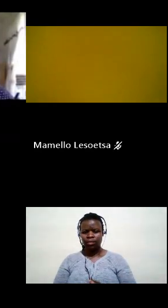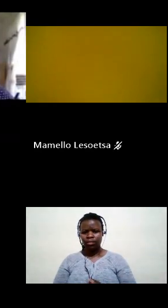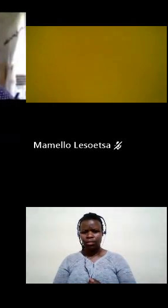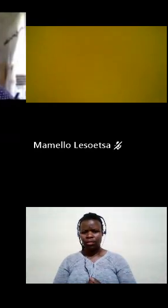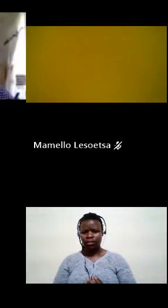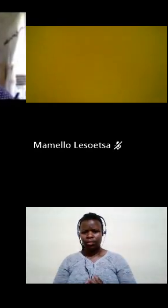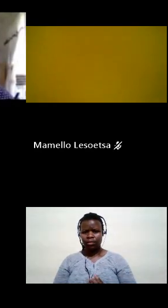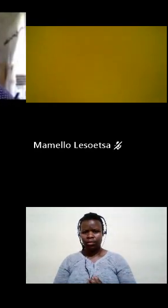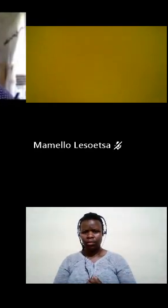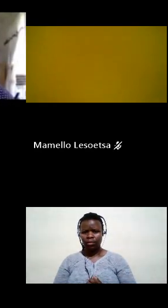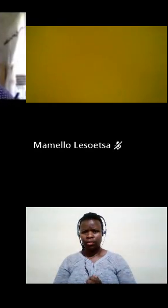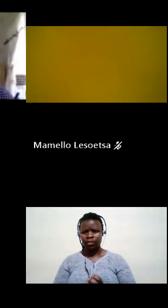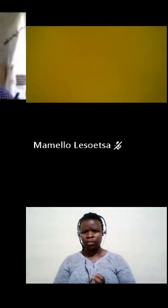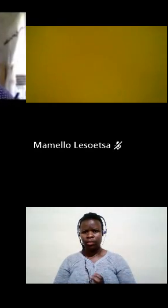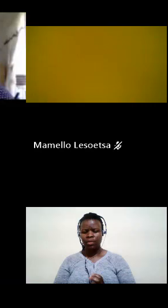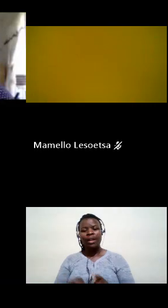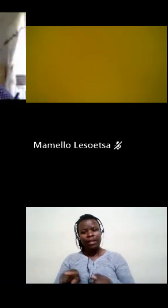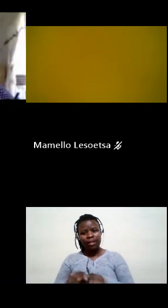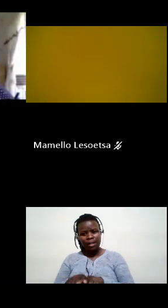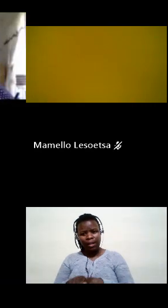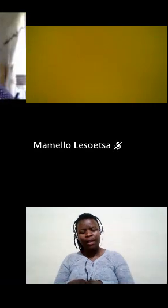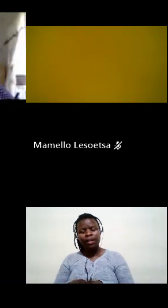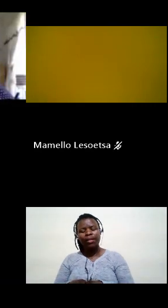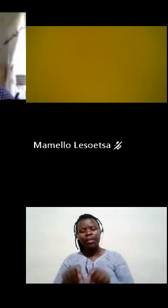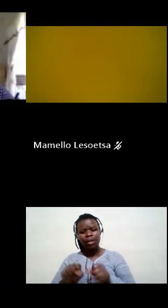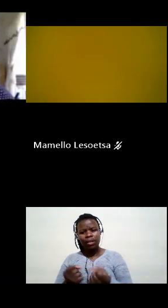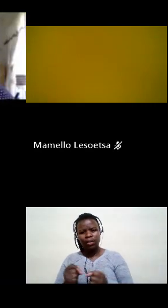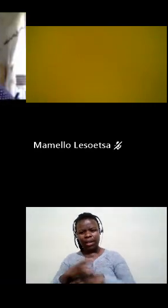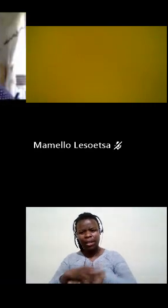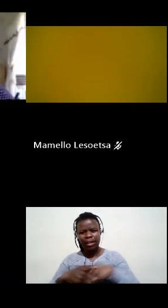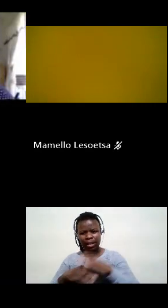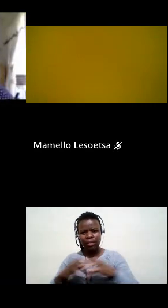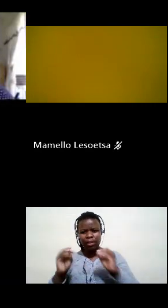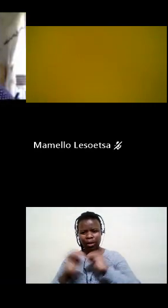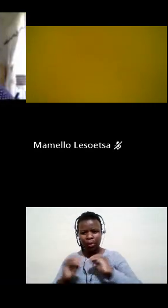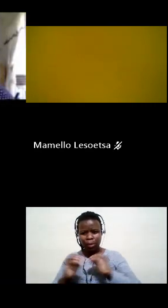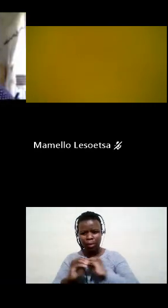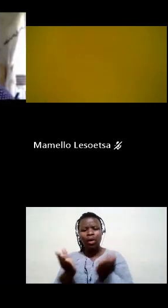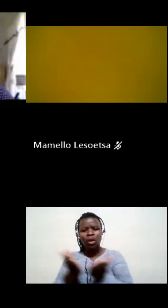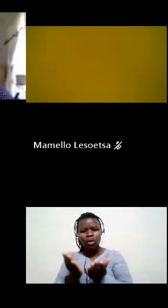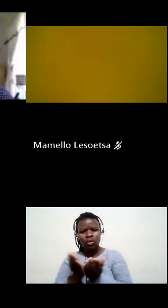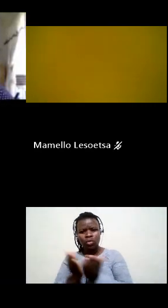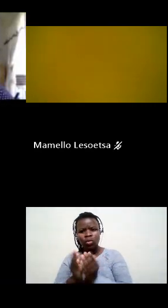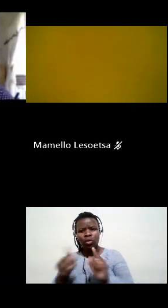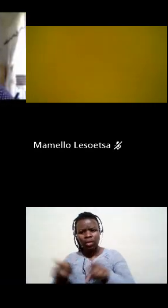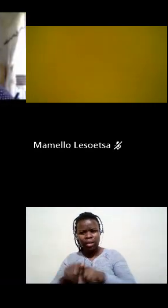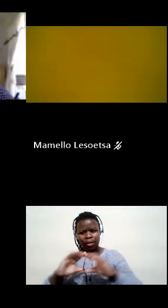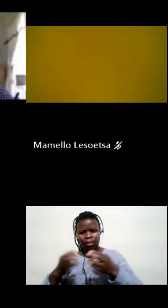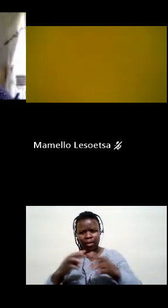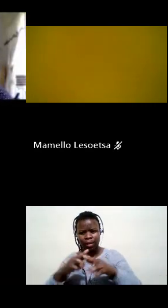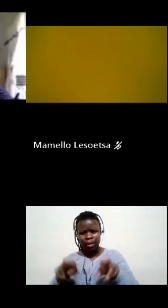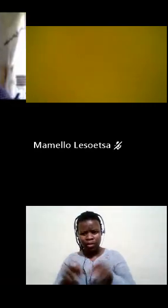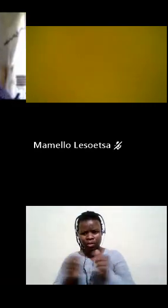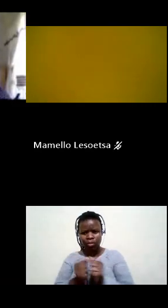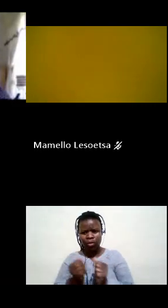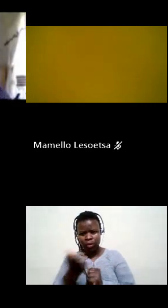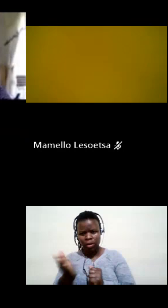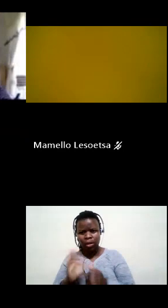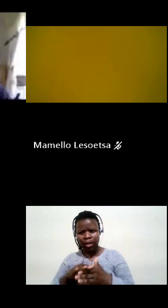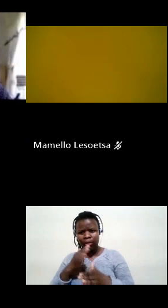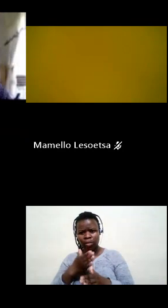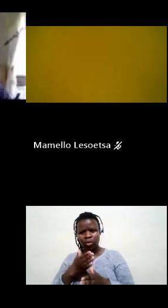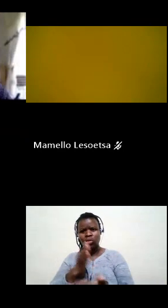get into. His classmates and school staff get very annoyed with him because he's also taking up a lot of space and damaging